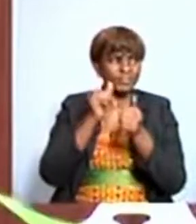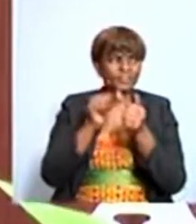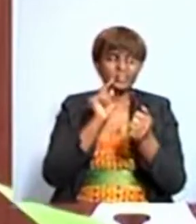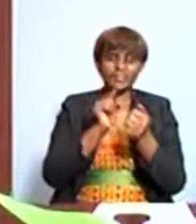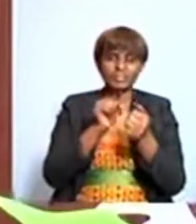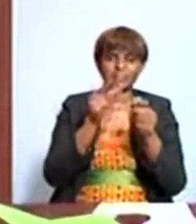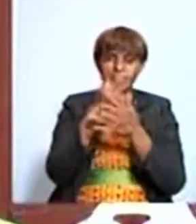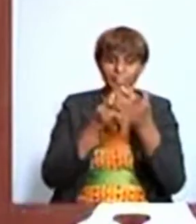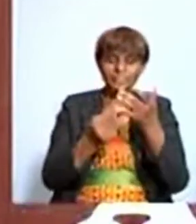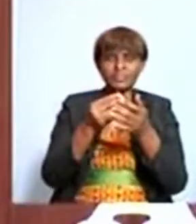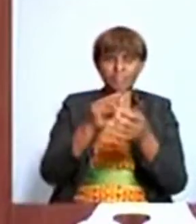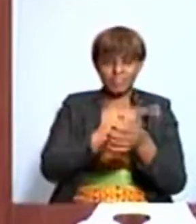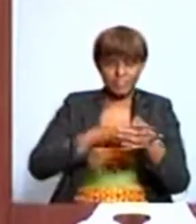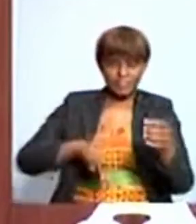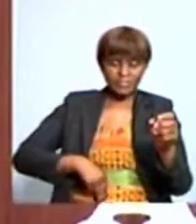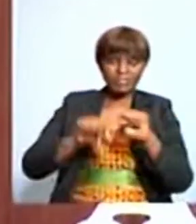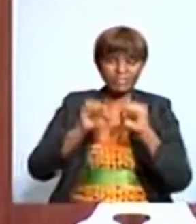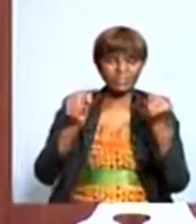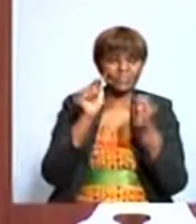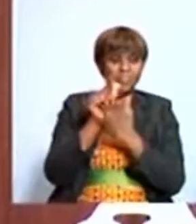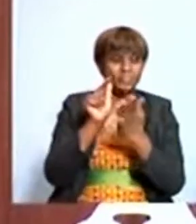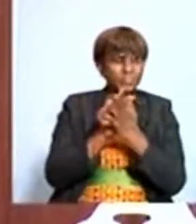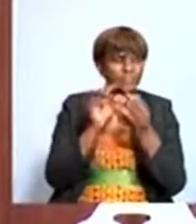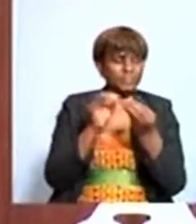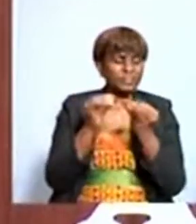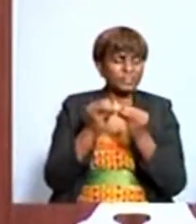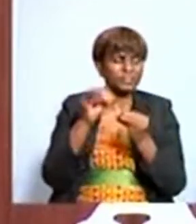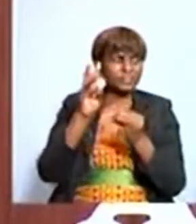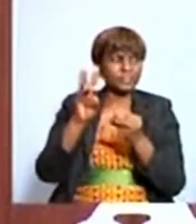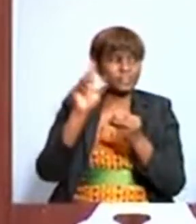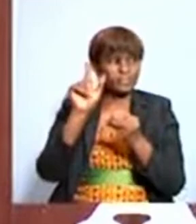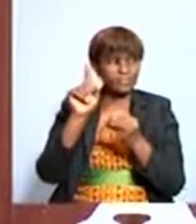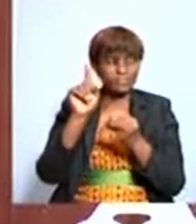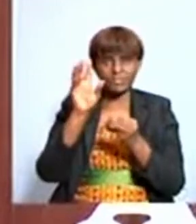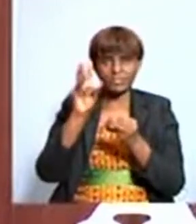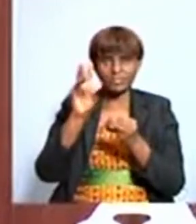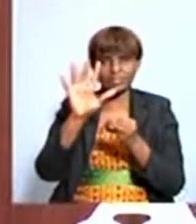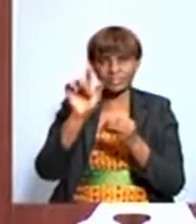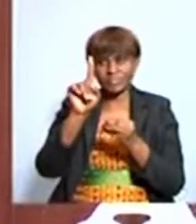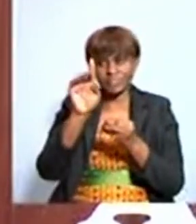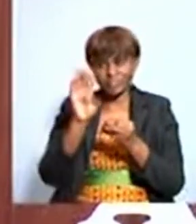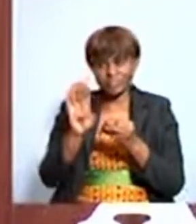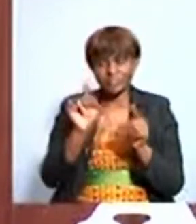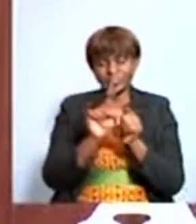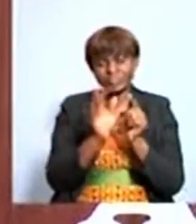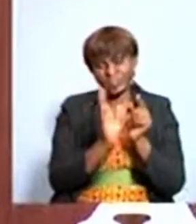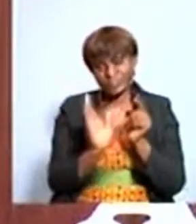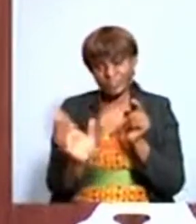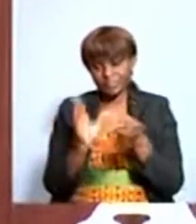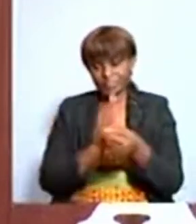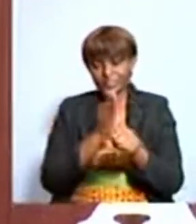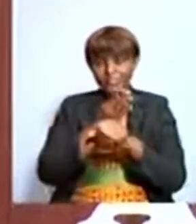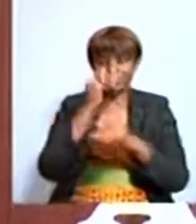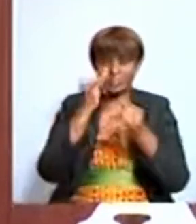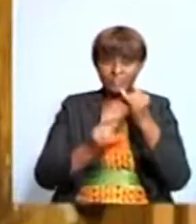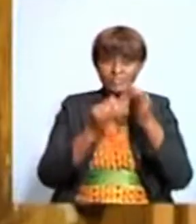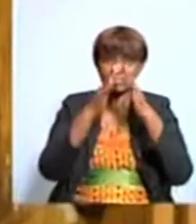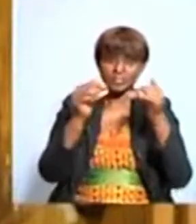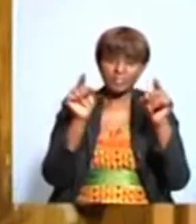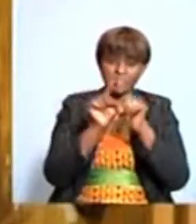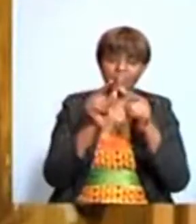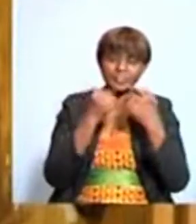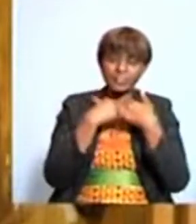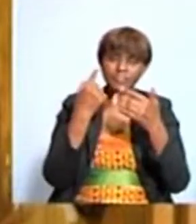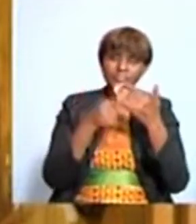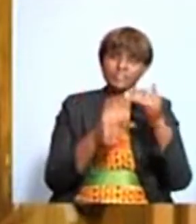both members breached Standing Order 65-1B and were out of order. After that ruling, the House went on to